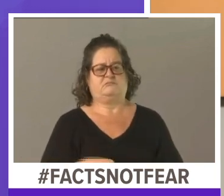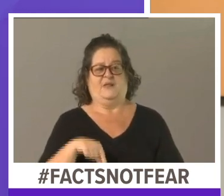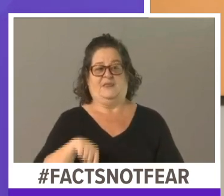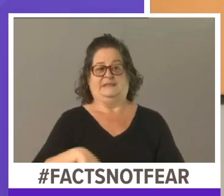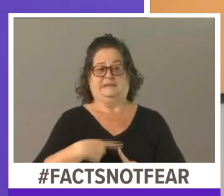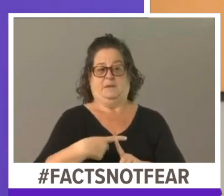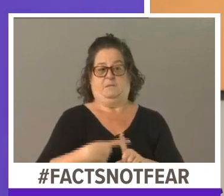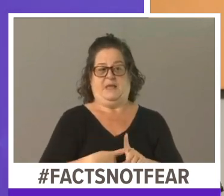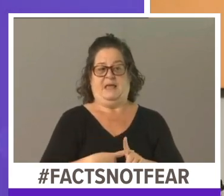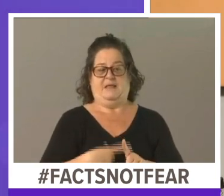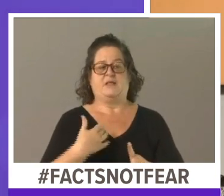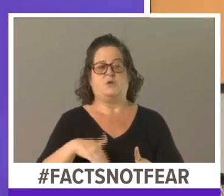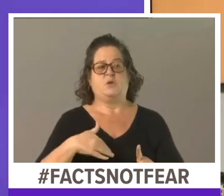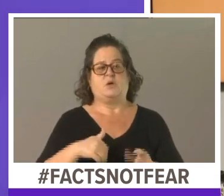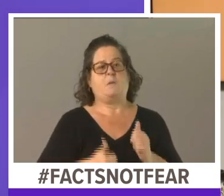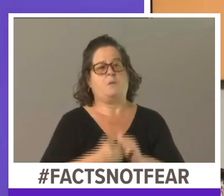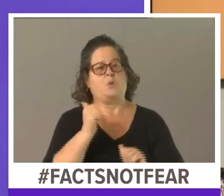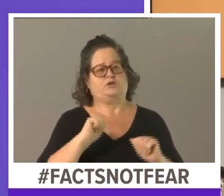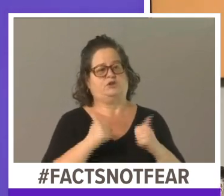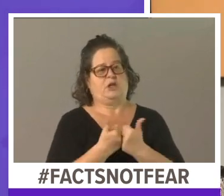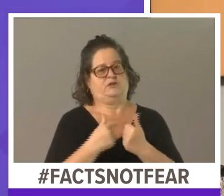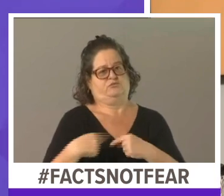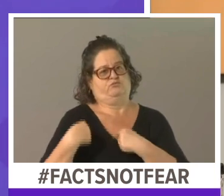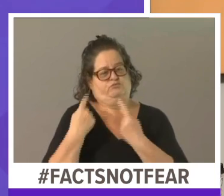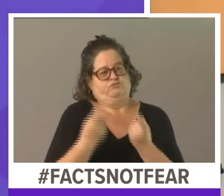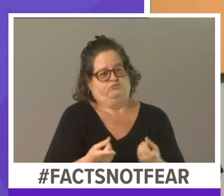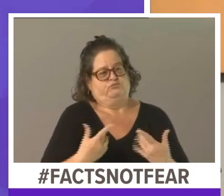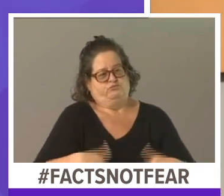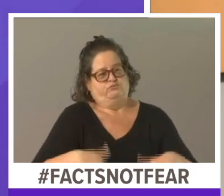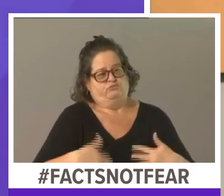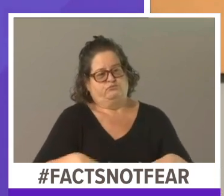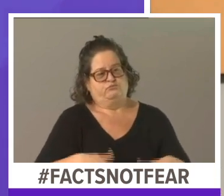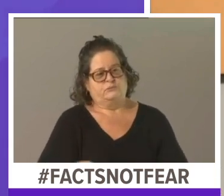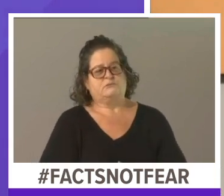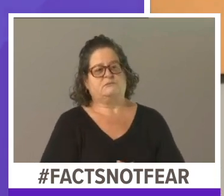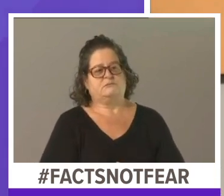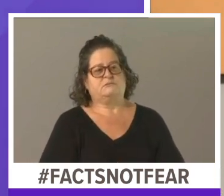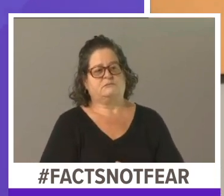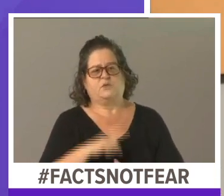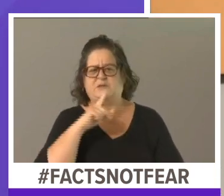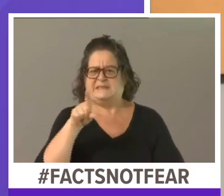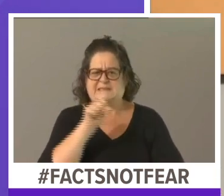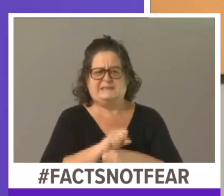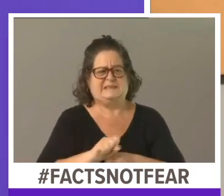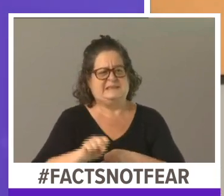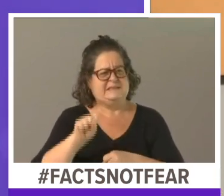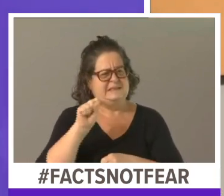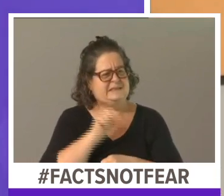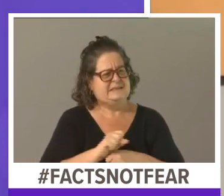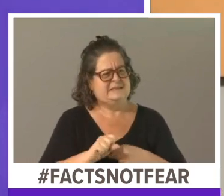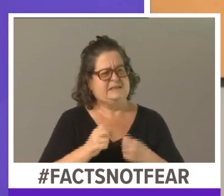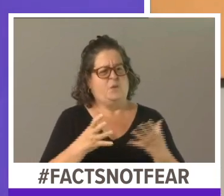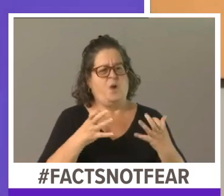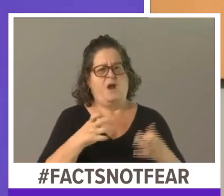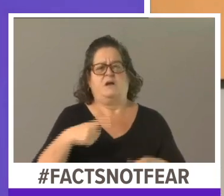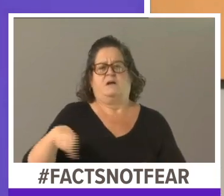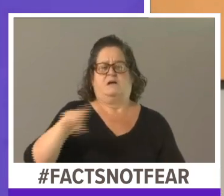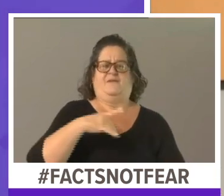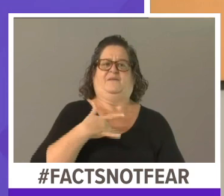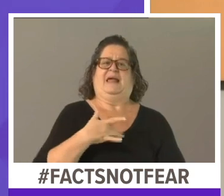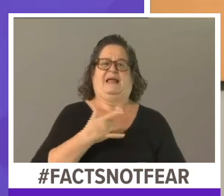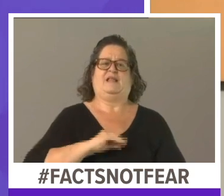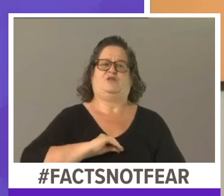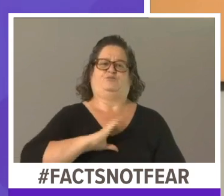to date. We know how hard they're working. I want them to know how grateful we are, how much we appreciate what they do for